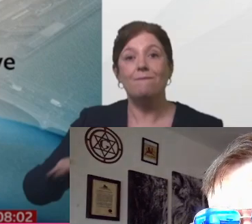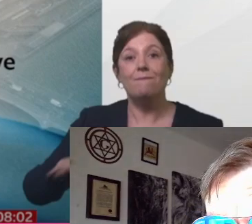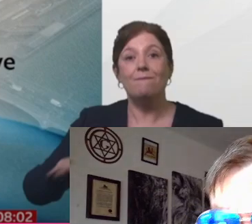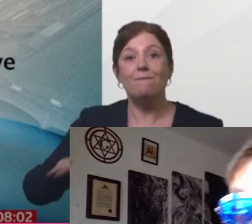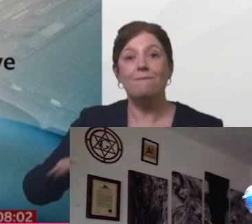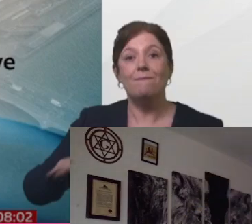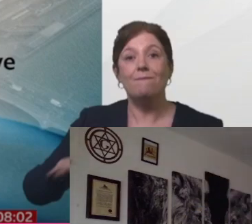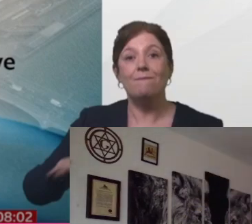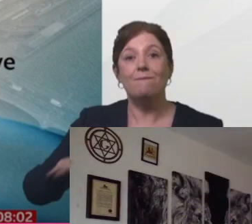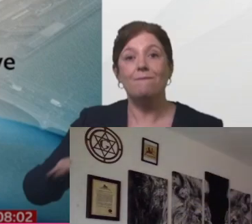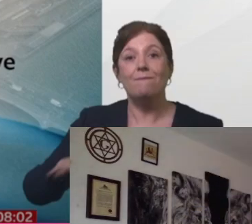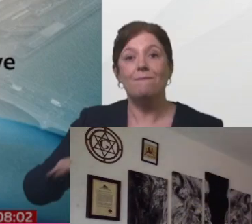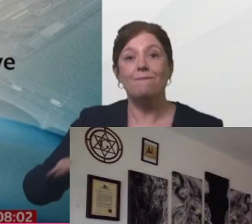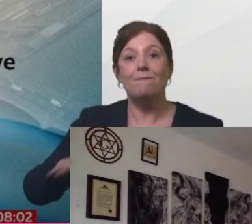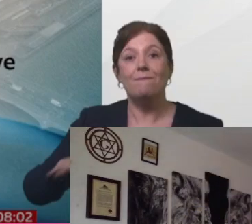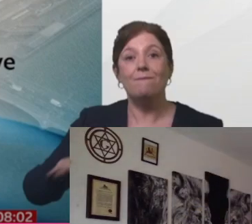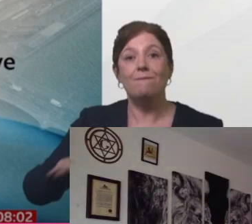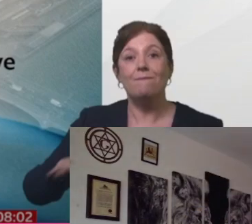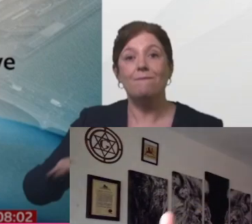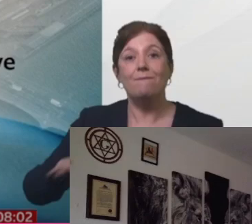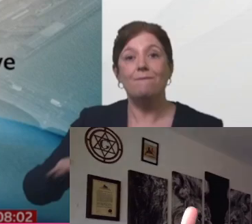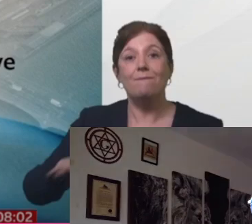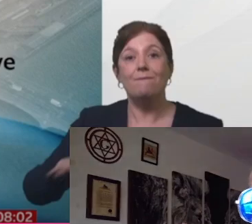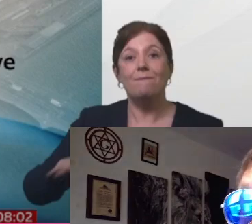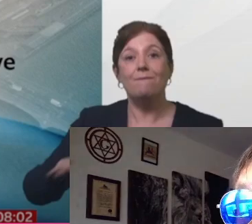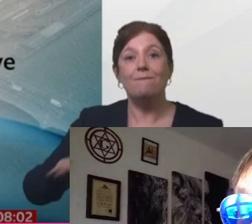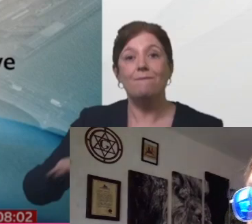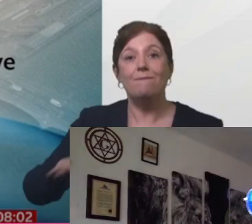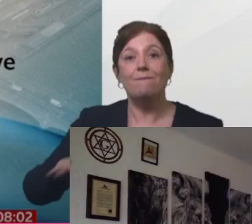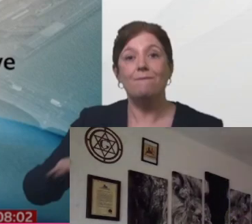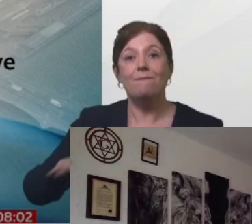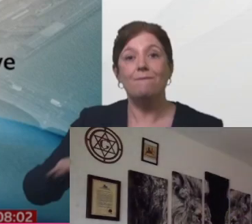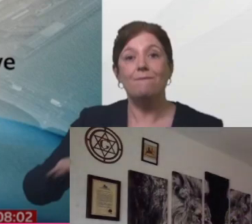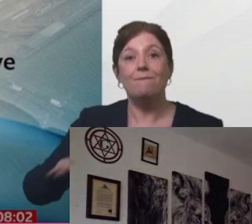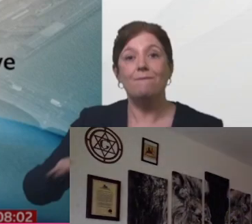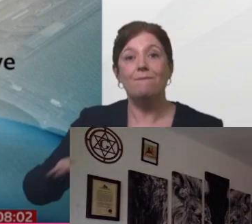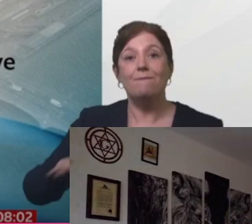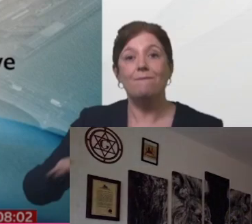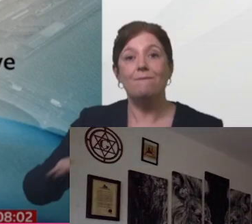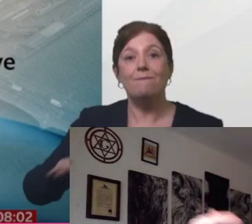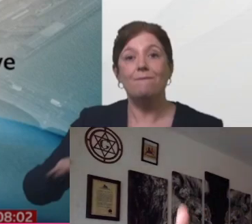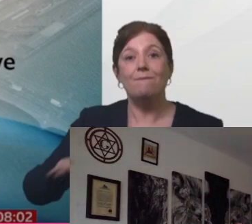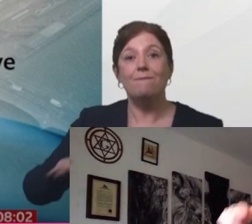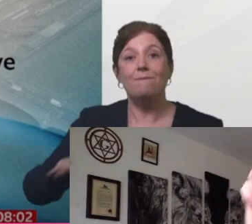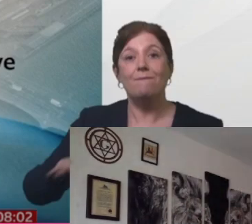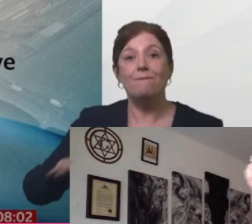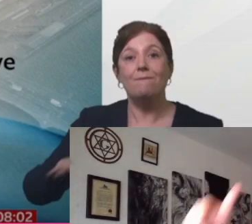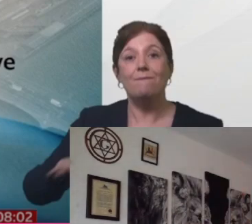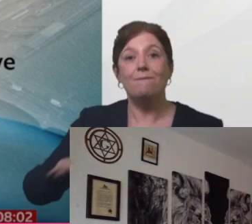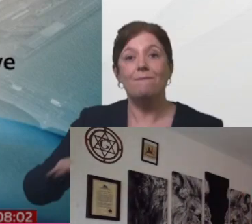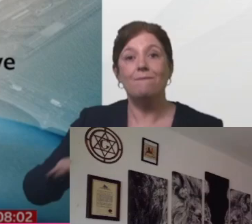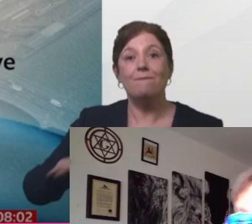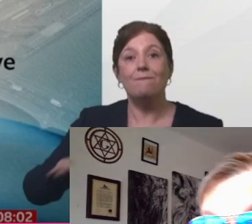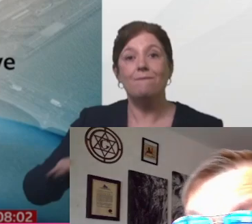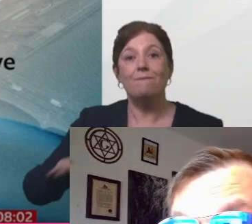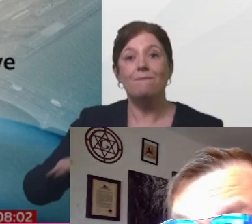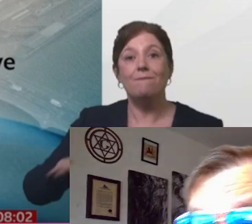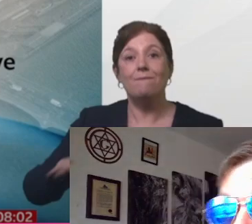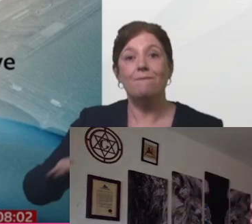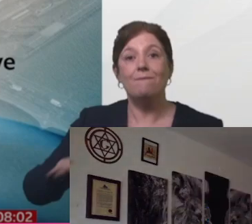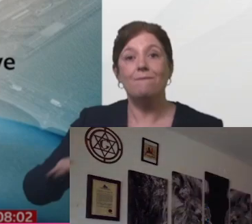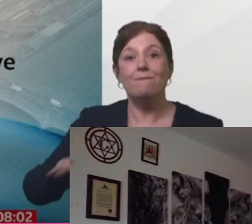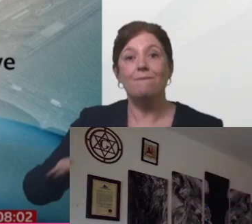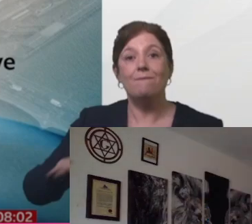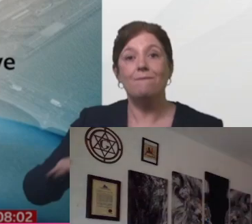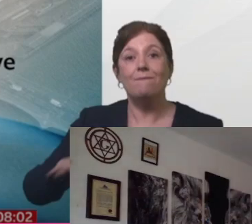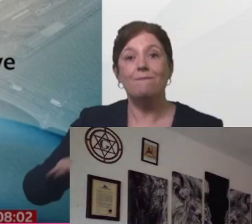of shite. It ain't worth the paper that it's not wrote on. The only country in the world with a fucking constitutional